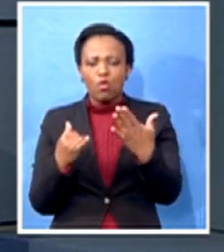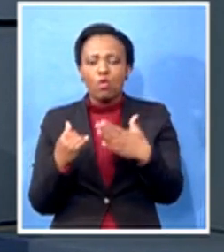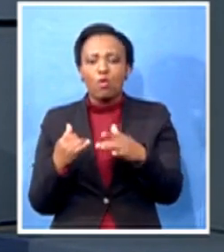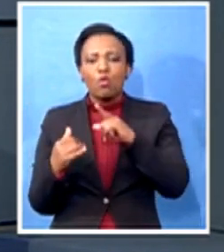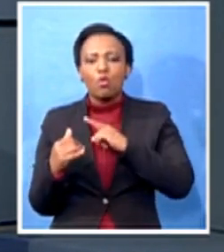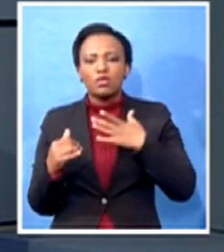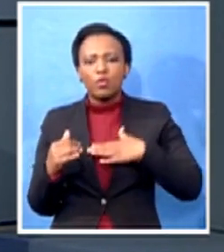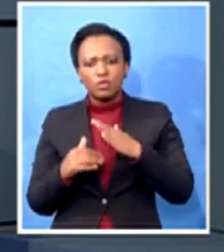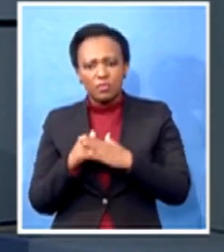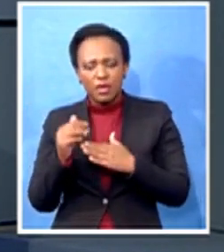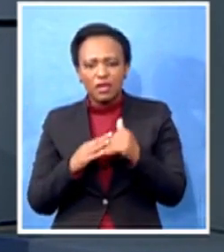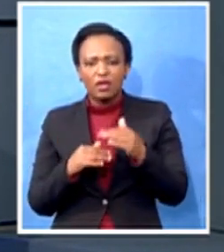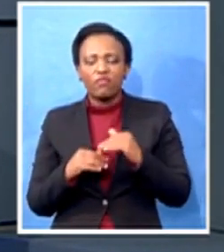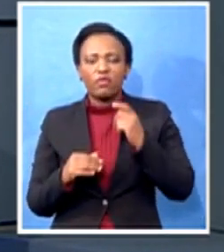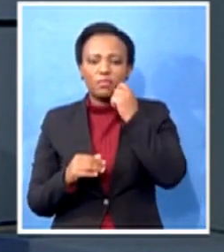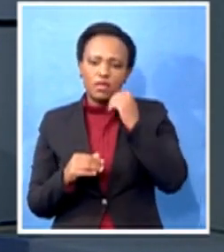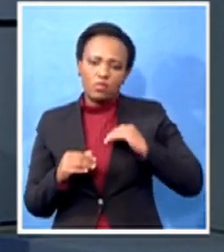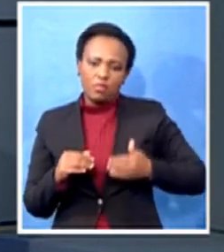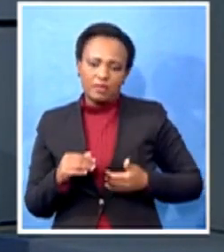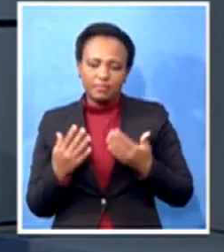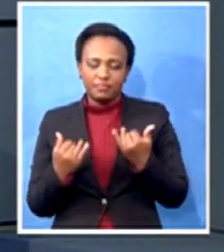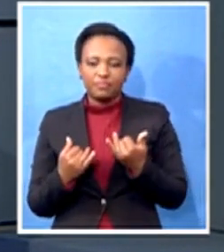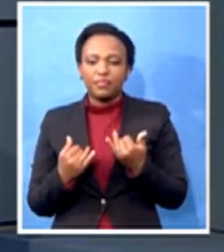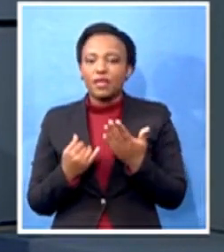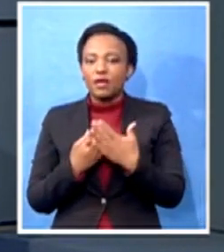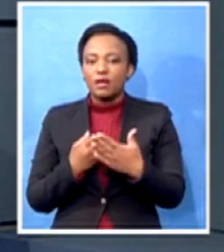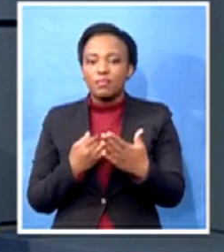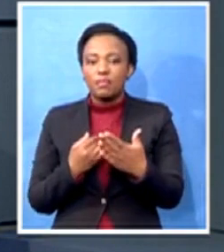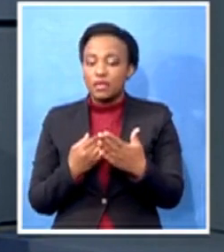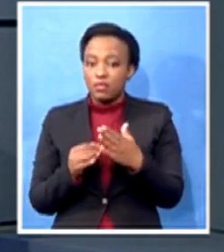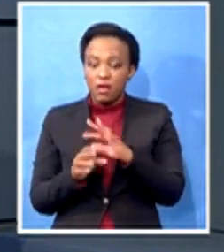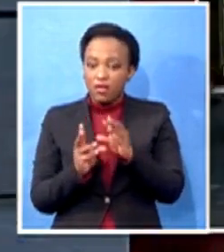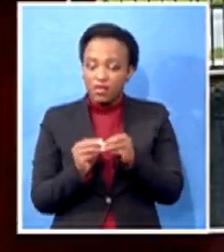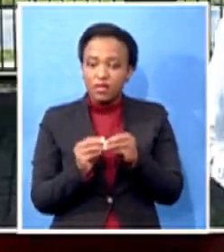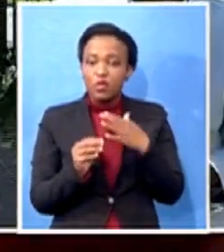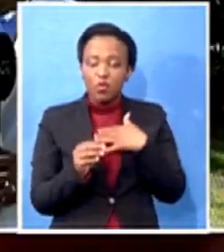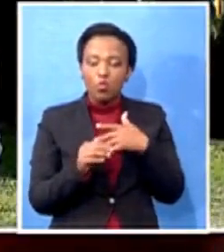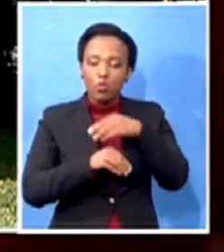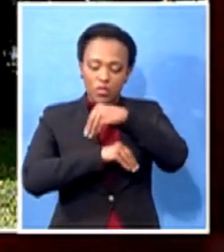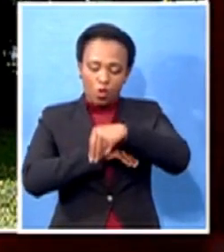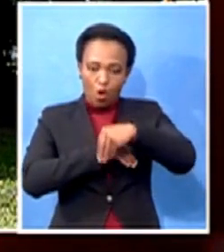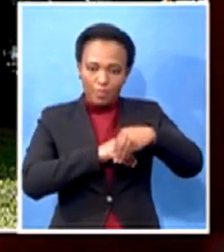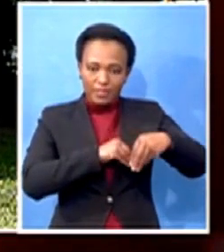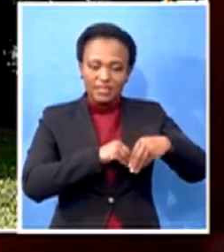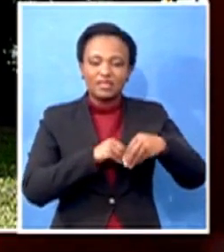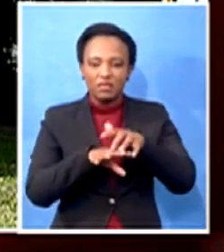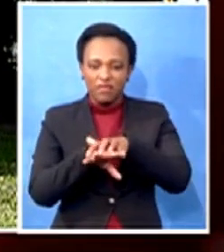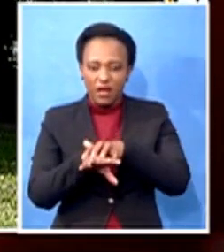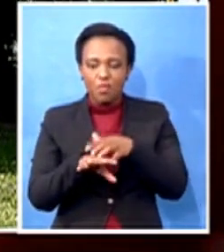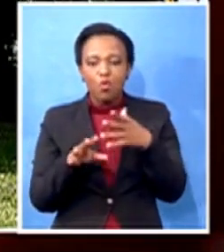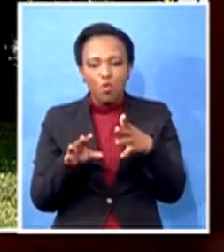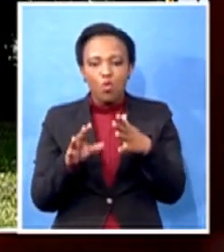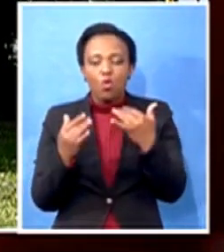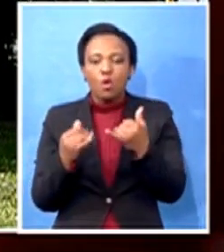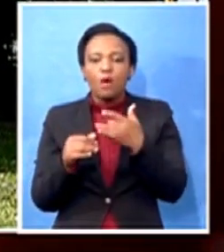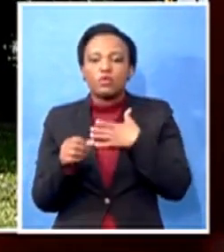but it wasn't the best of news for the crops. So I want to get the very latest now on the ground. Lerato Fekisi is joining us